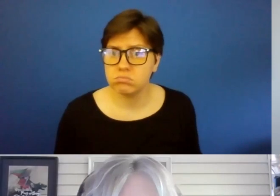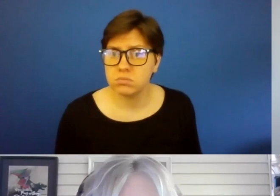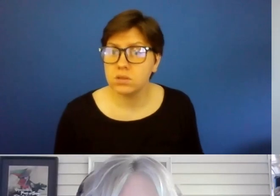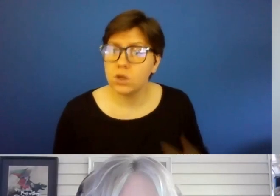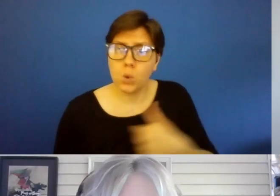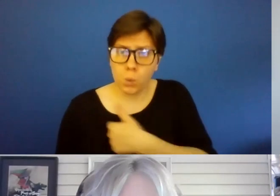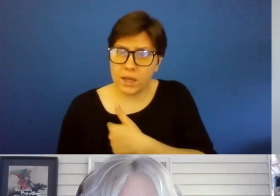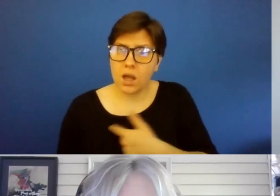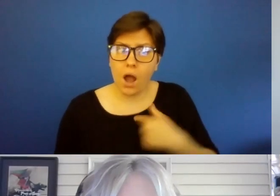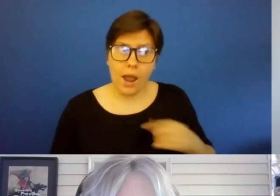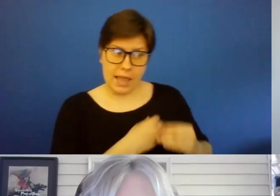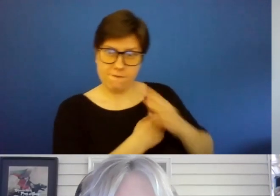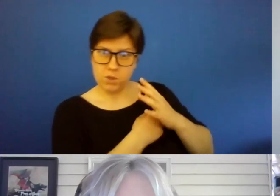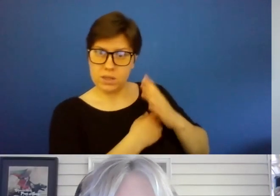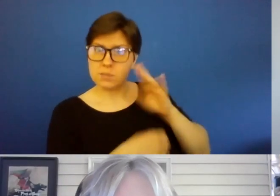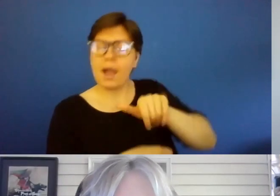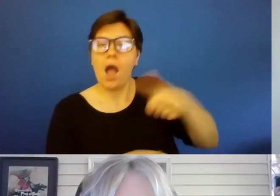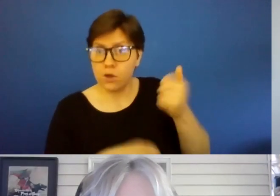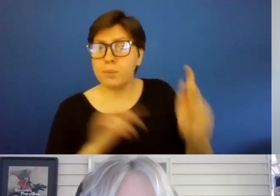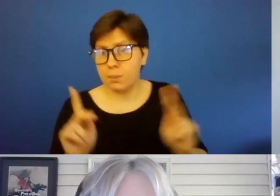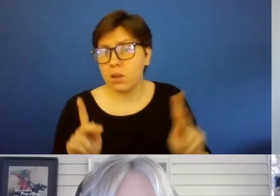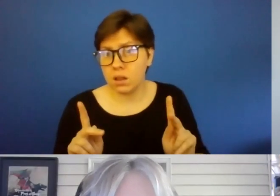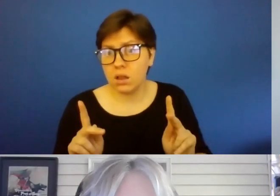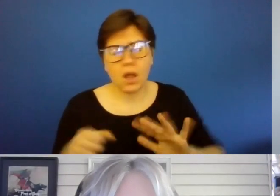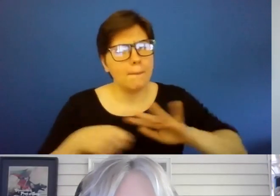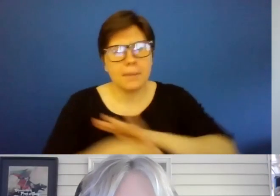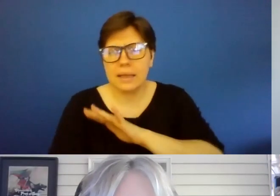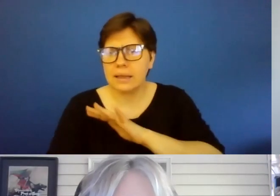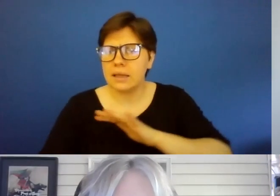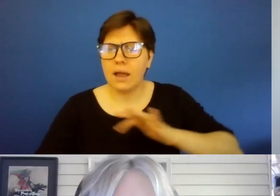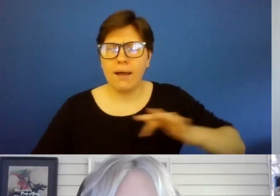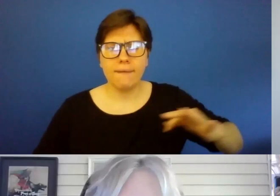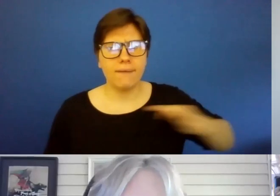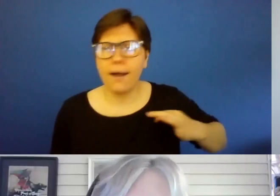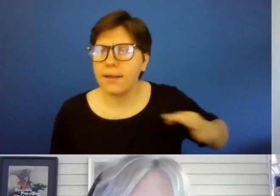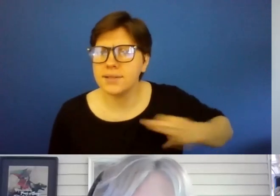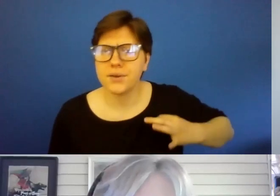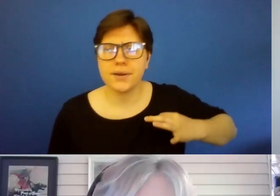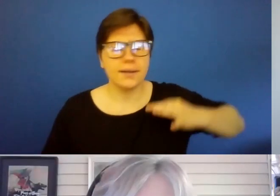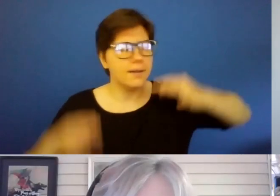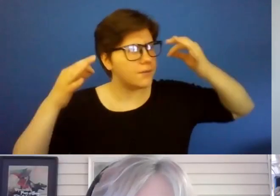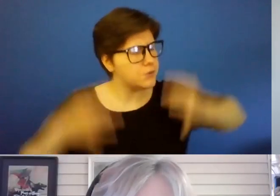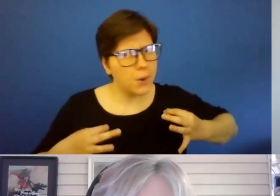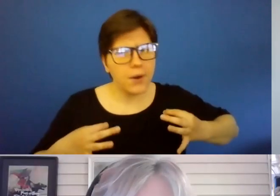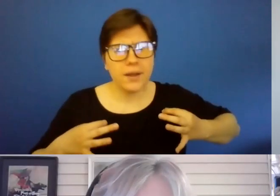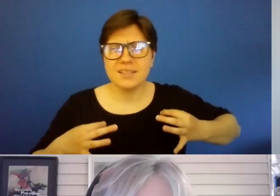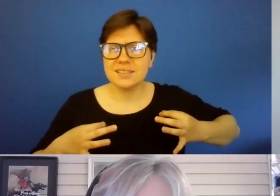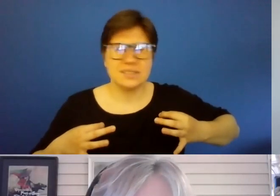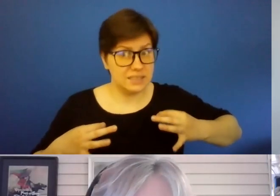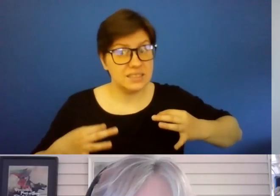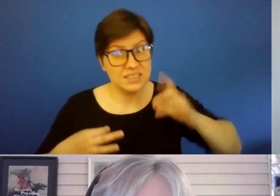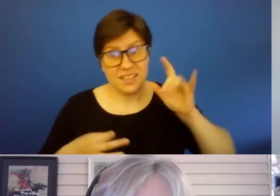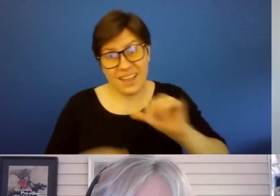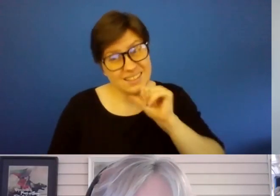are influenced by other people. Completely voluntary choice is a